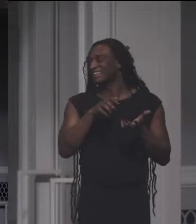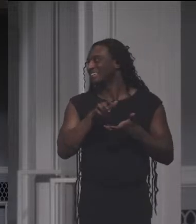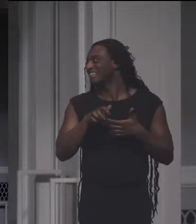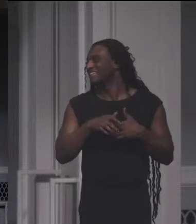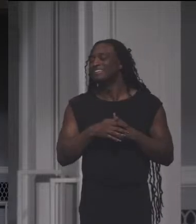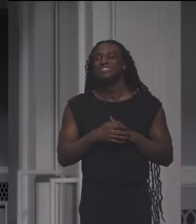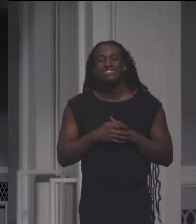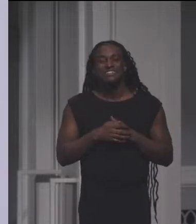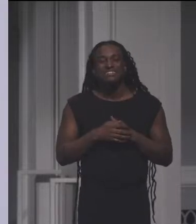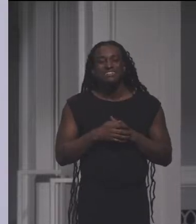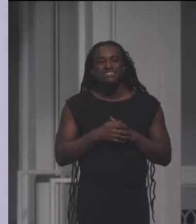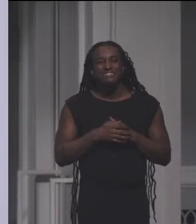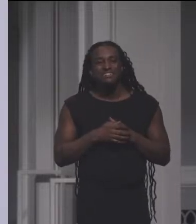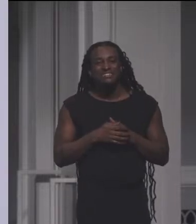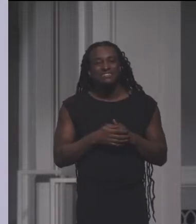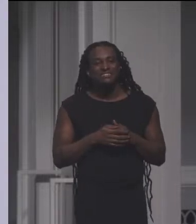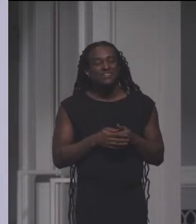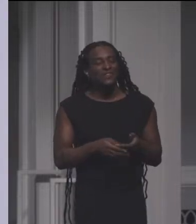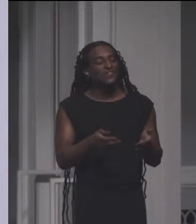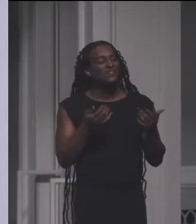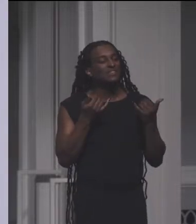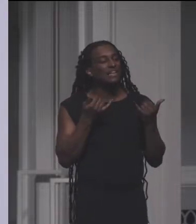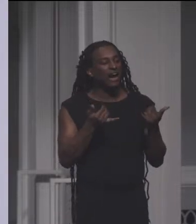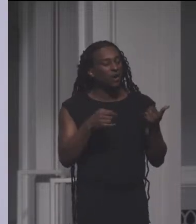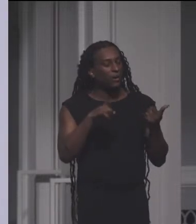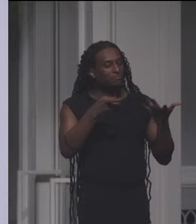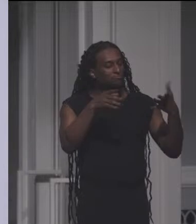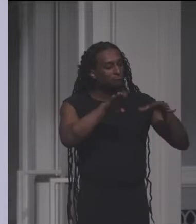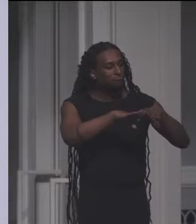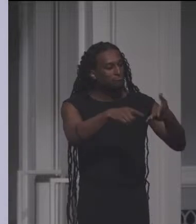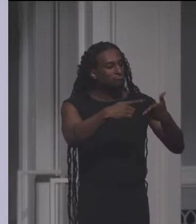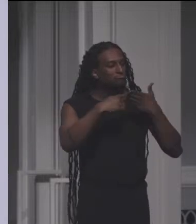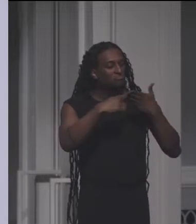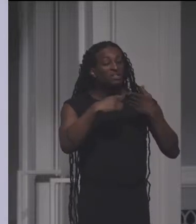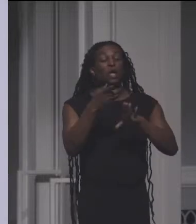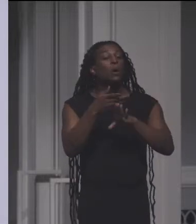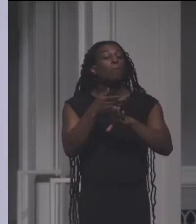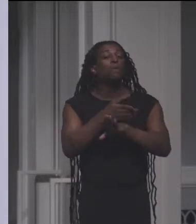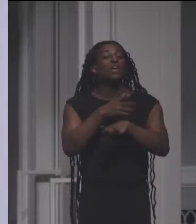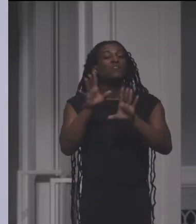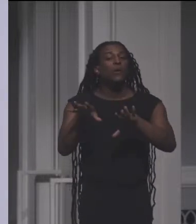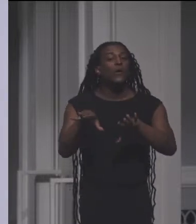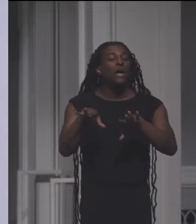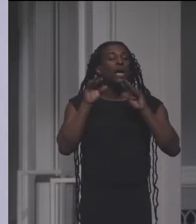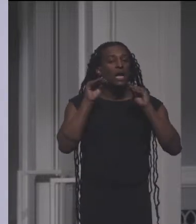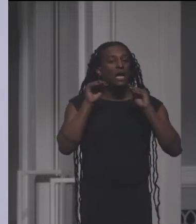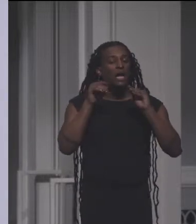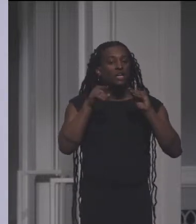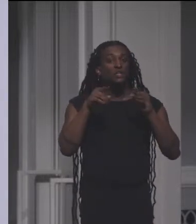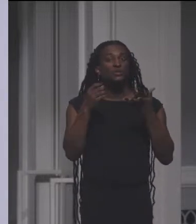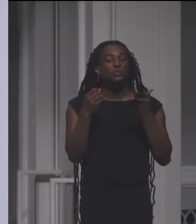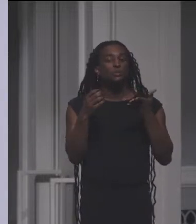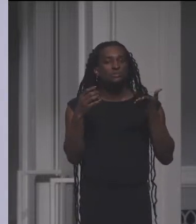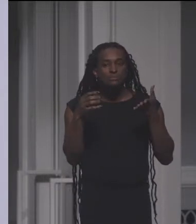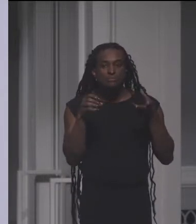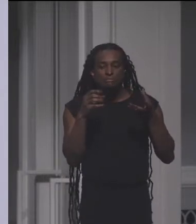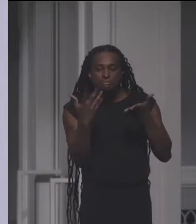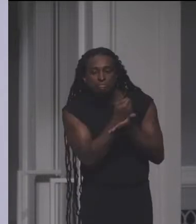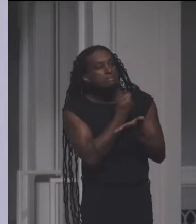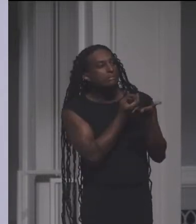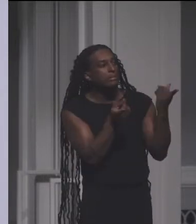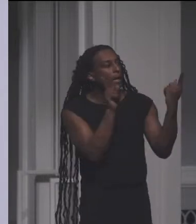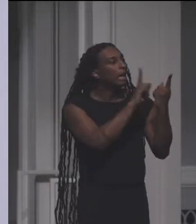So we have to conclude our conversation. And before we go and you have the opportunity to get your book signed by